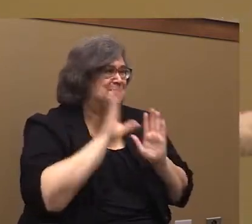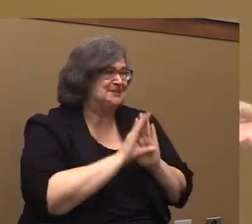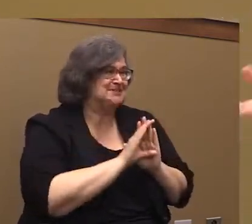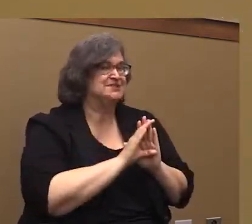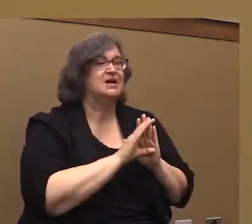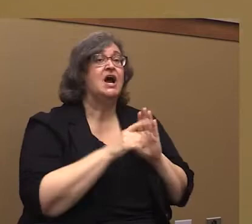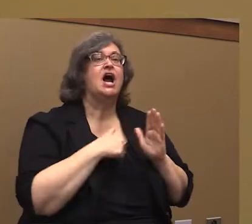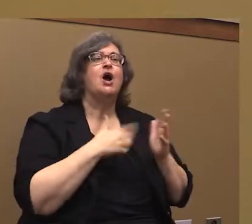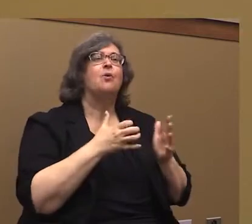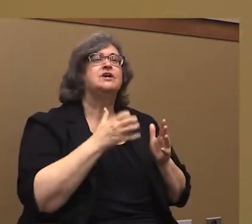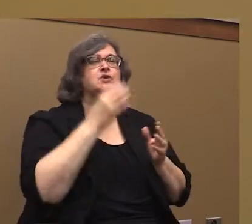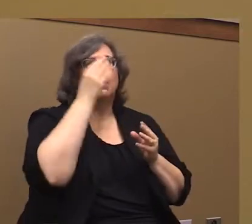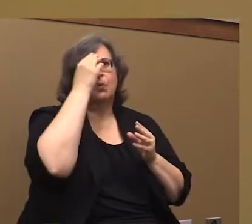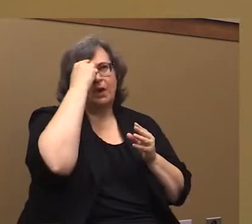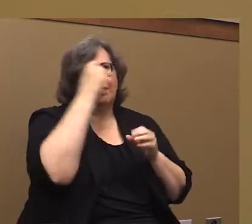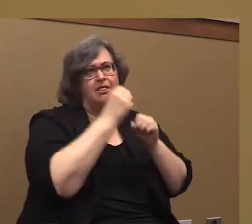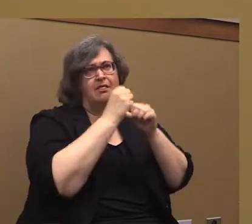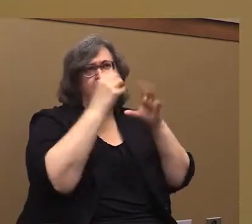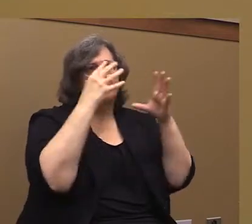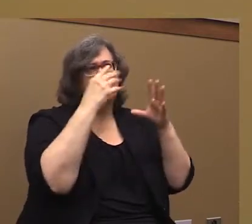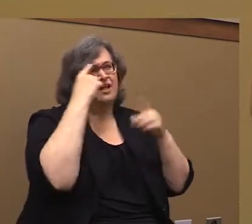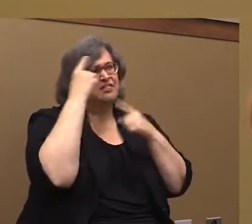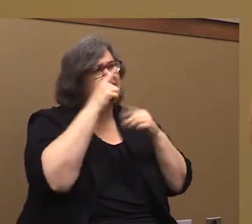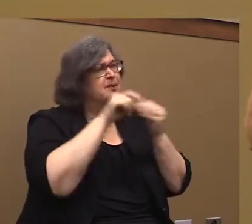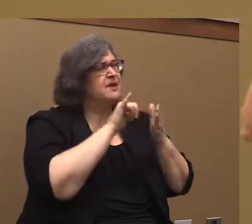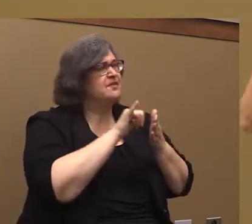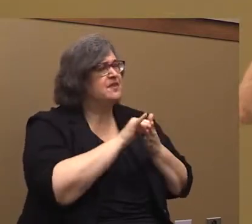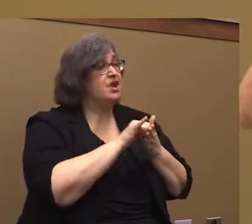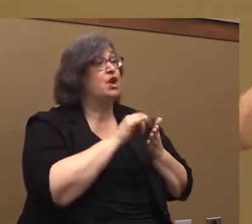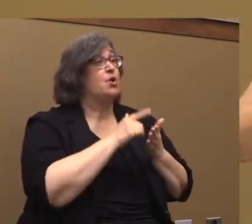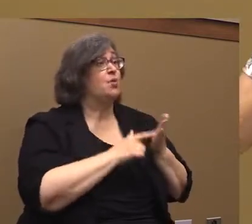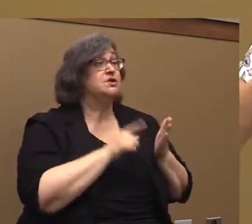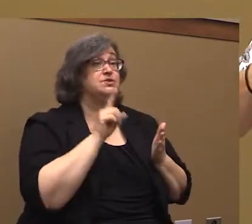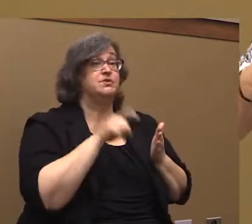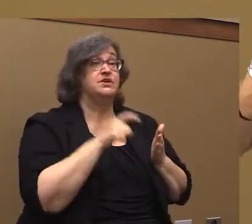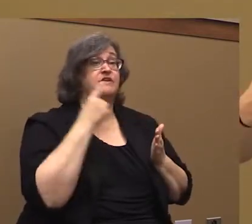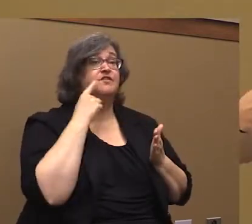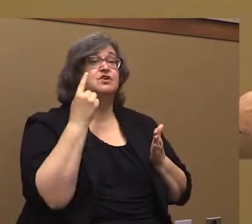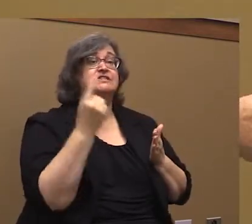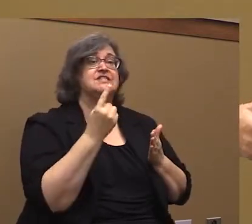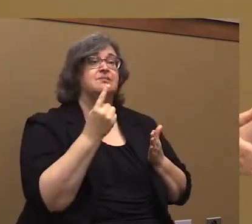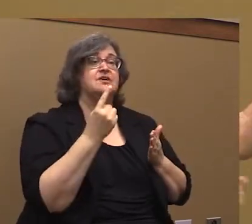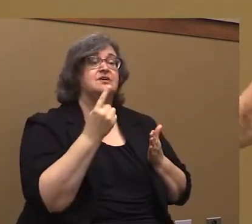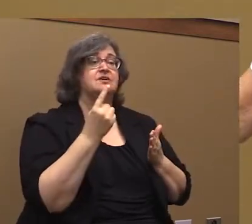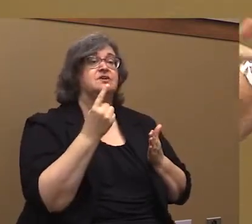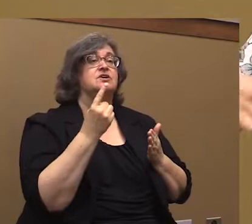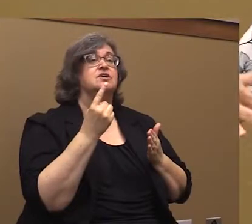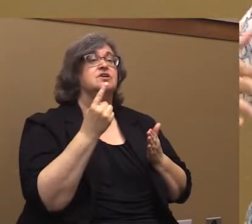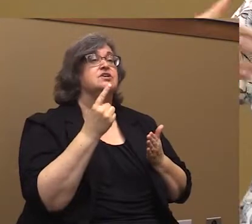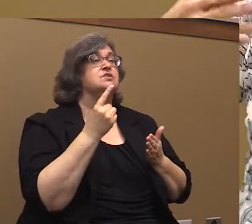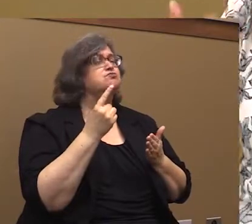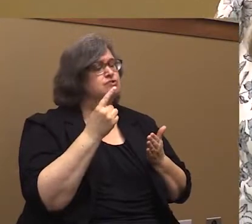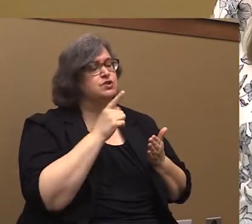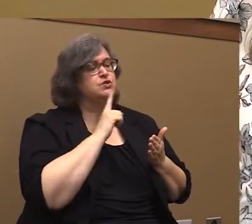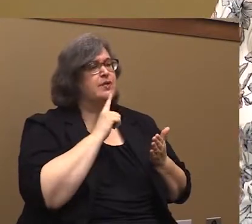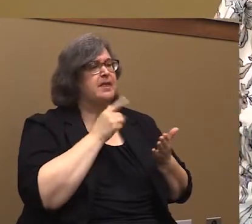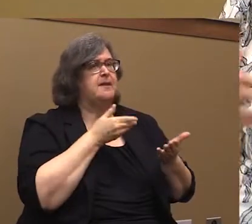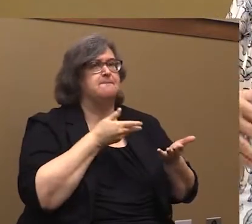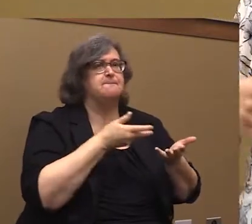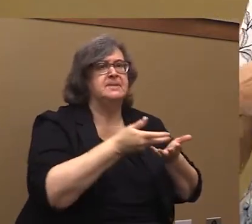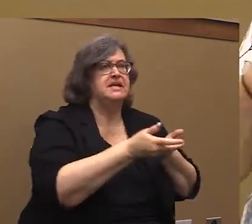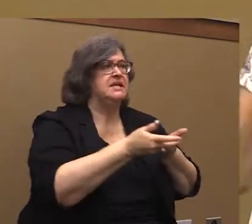it. So I'd like you to kind of think about that what you need is for somebody to kind of step in the middle